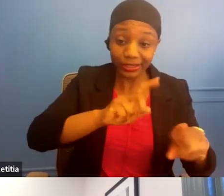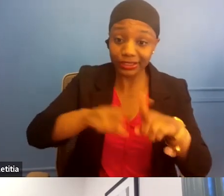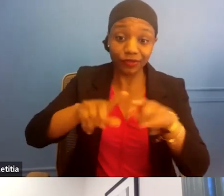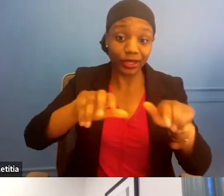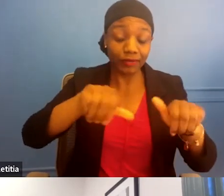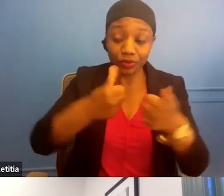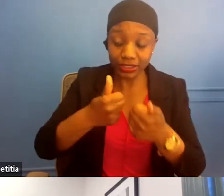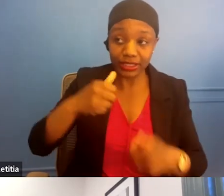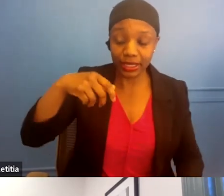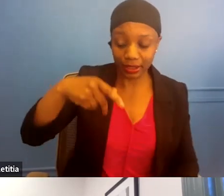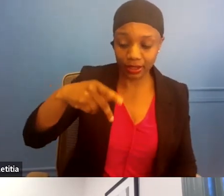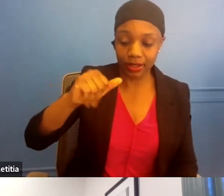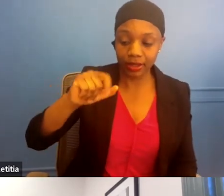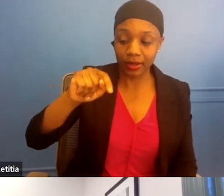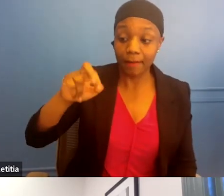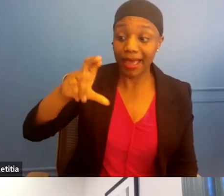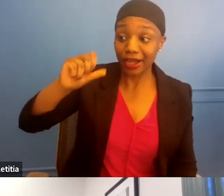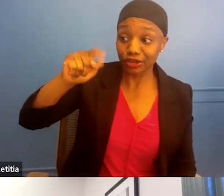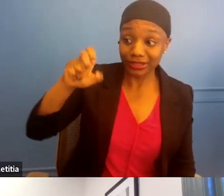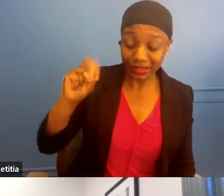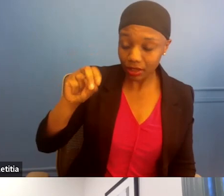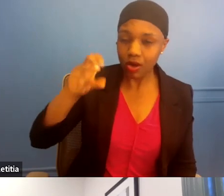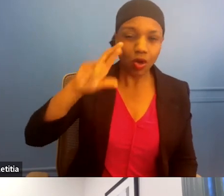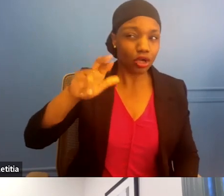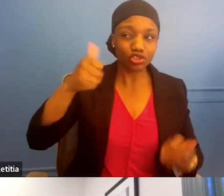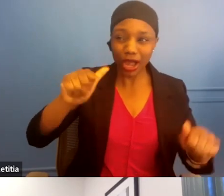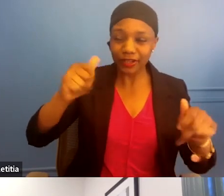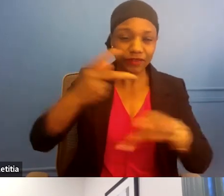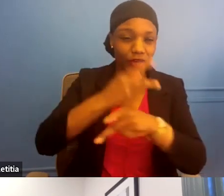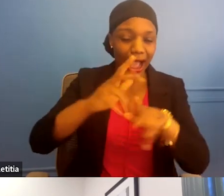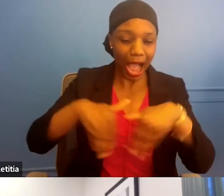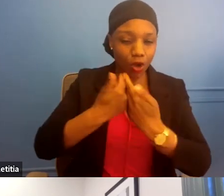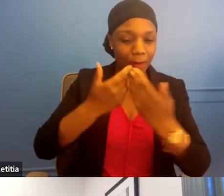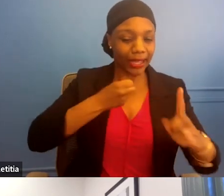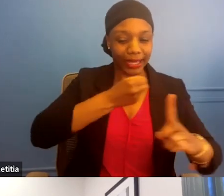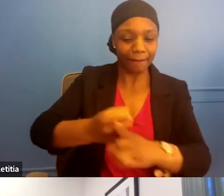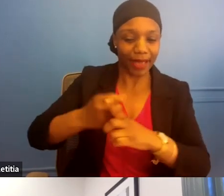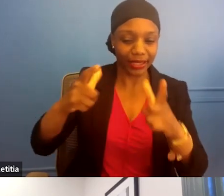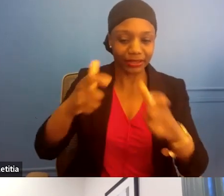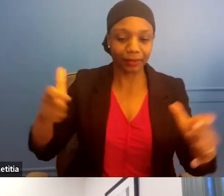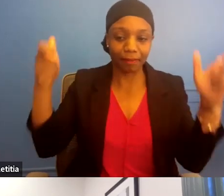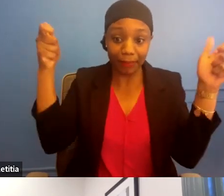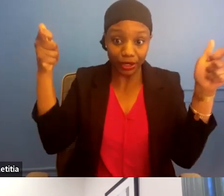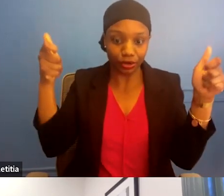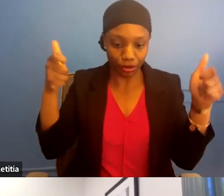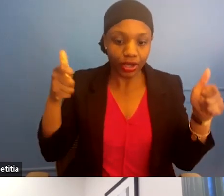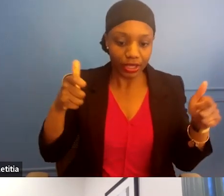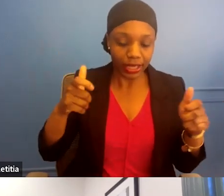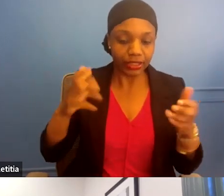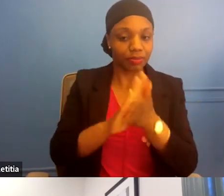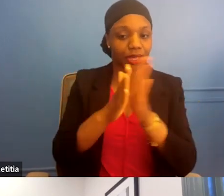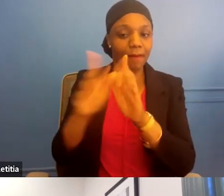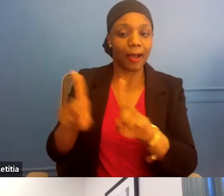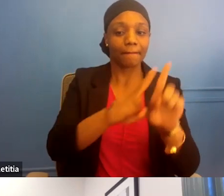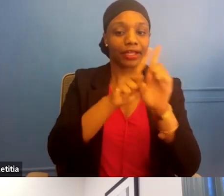even outside of that, being able to find ways to really scale my impact and be there as a mentor to other